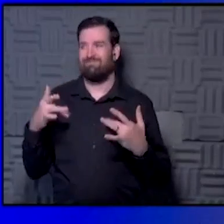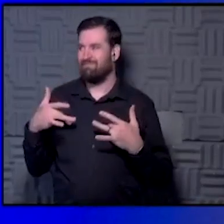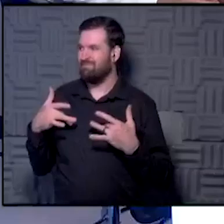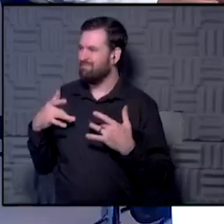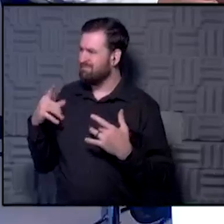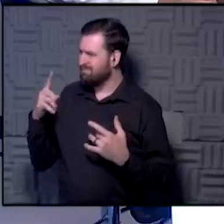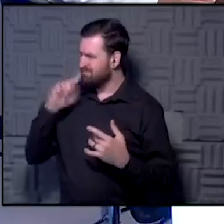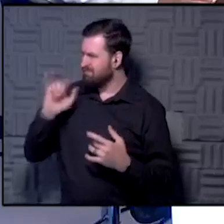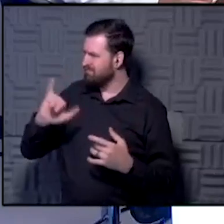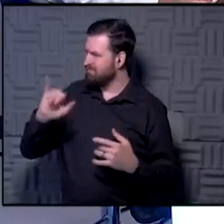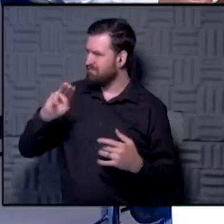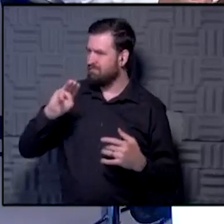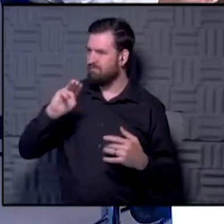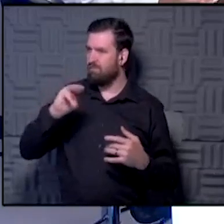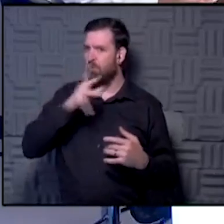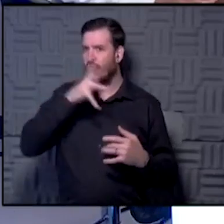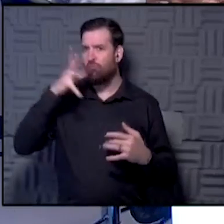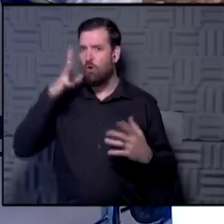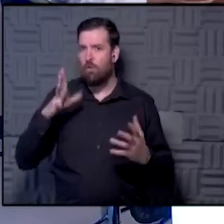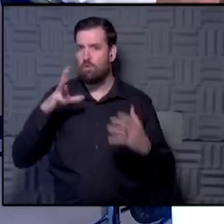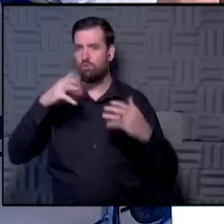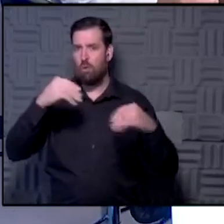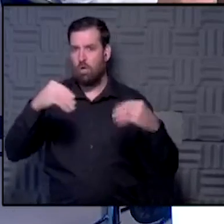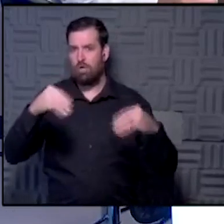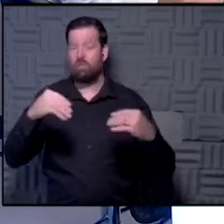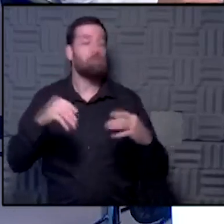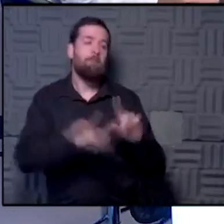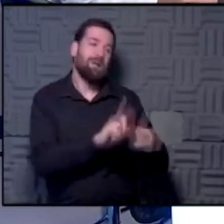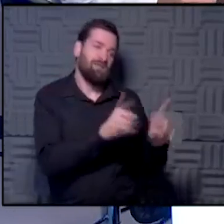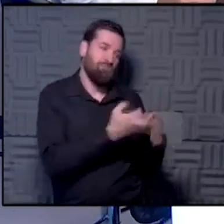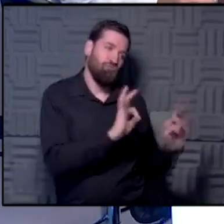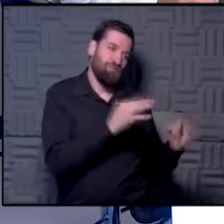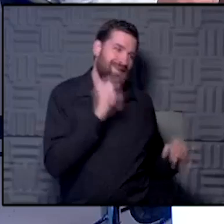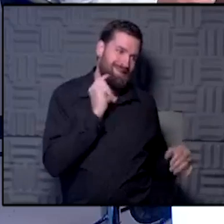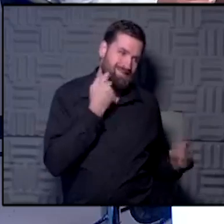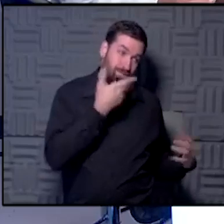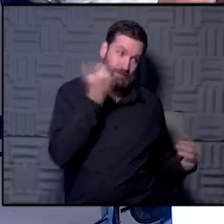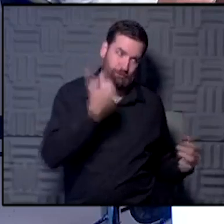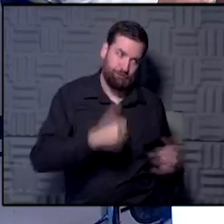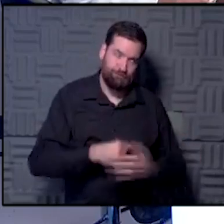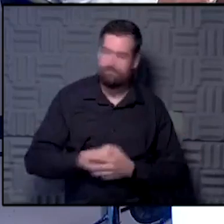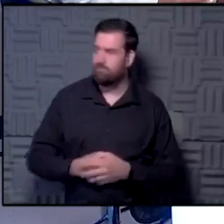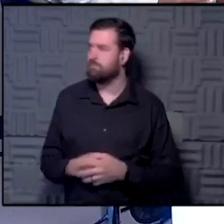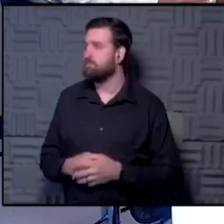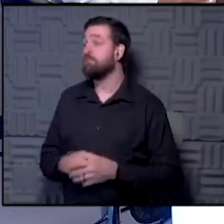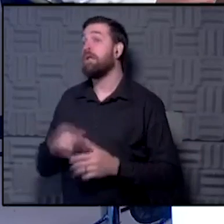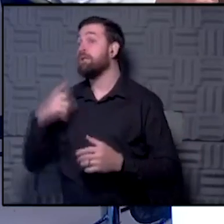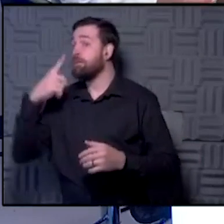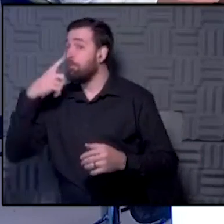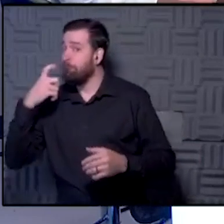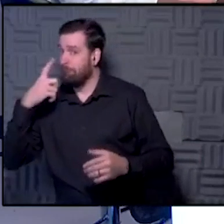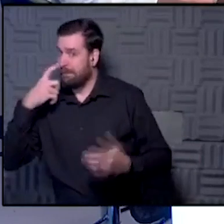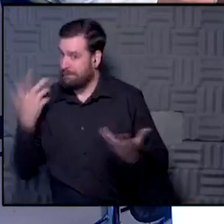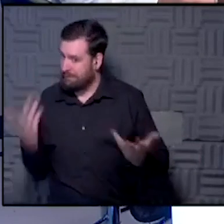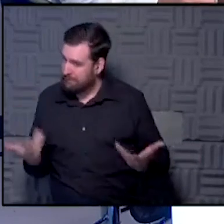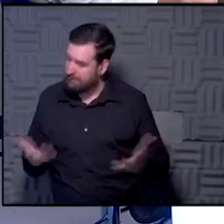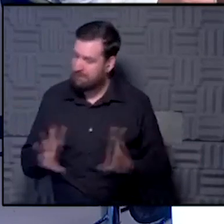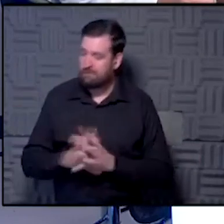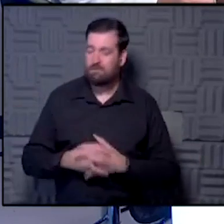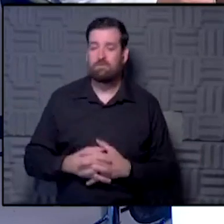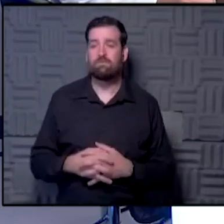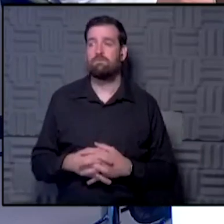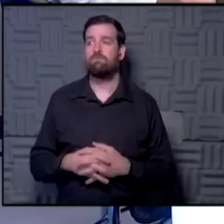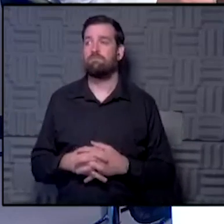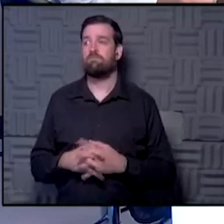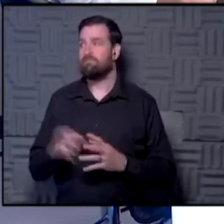Sounds like farmer's market, right? Kind of, it really is a but you get free market. candy. You get free which candy. Which is better. Yeah, supposedly. but if